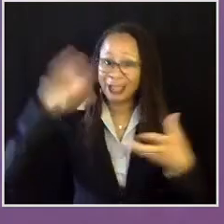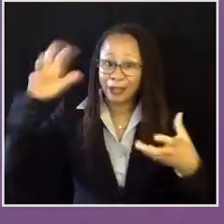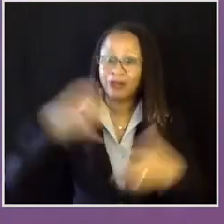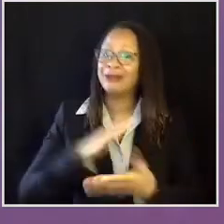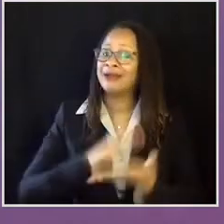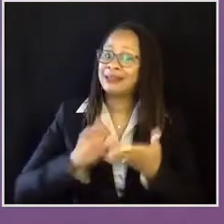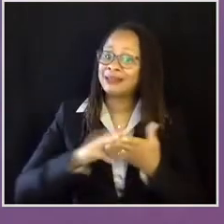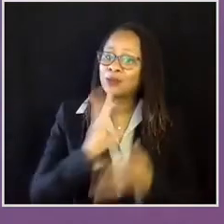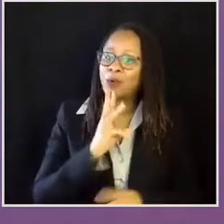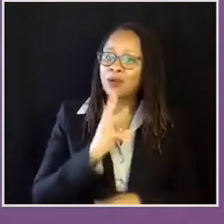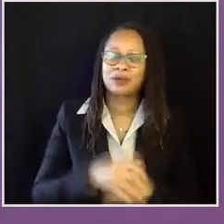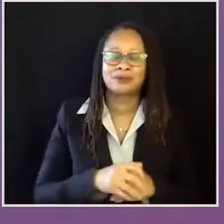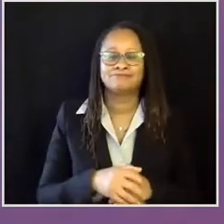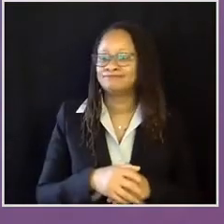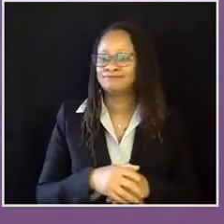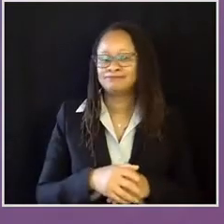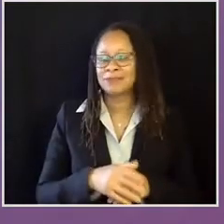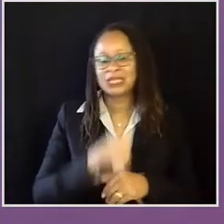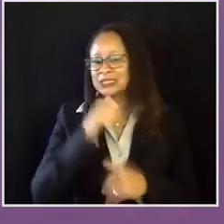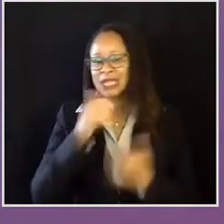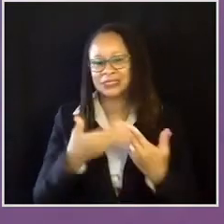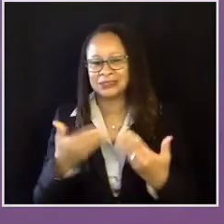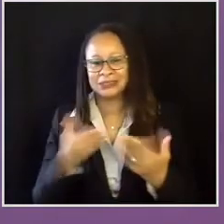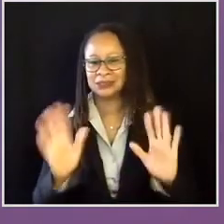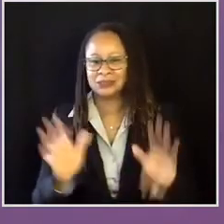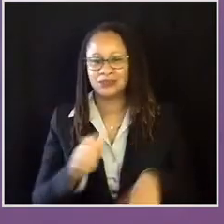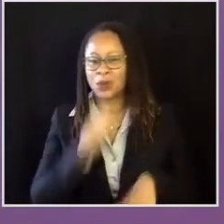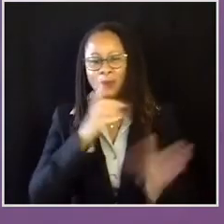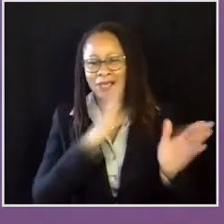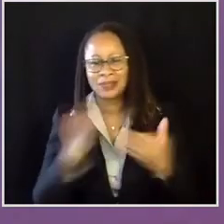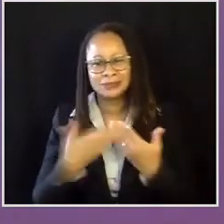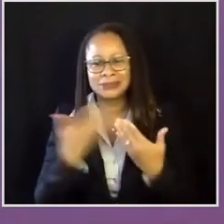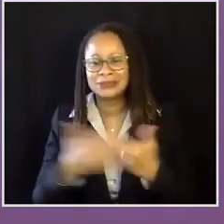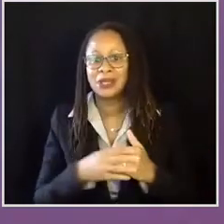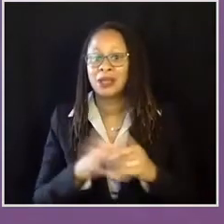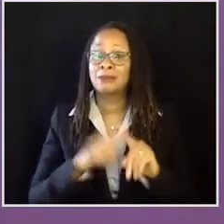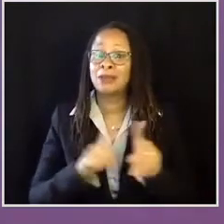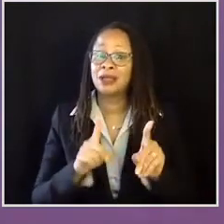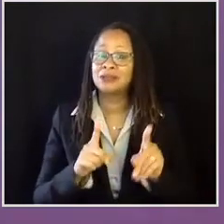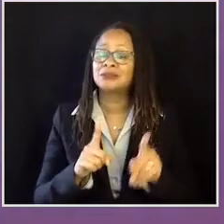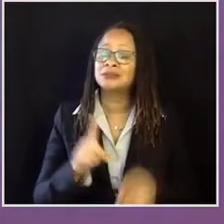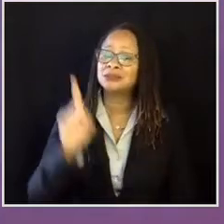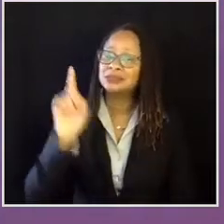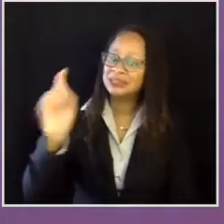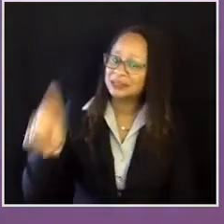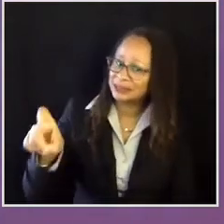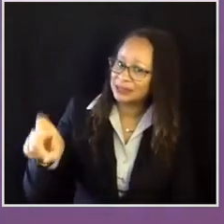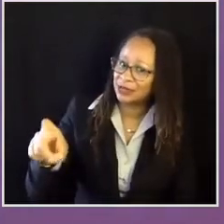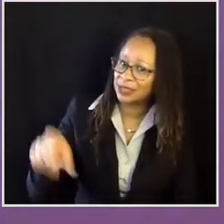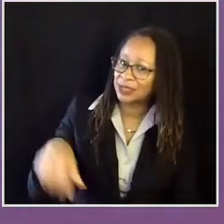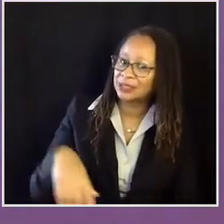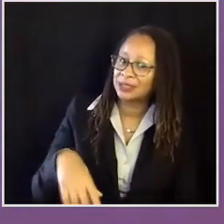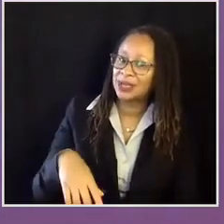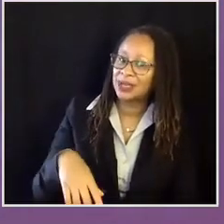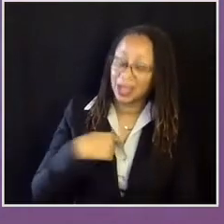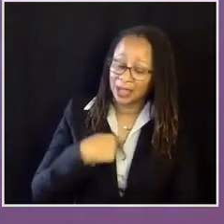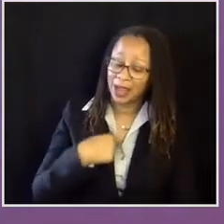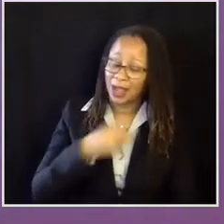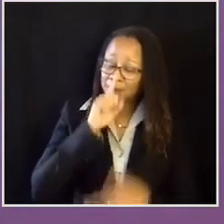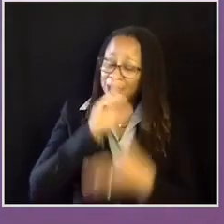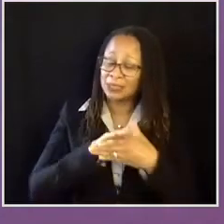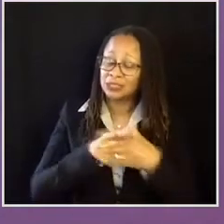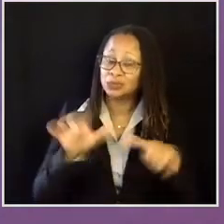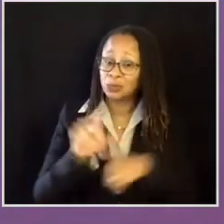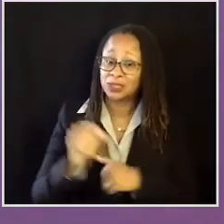is not going to be easy, but it's necessary. And I'm committing to get it done. These